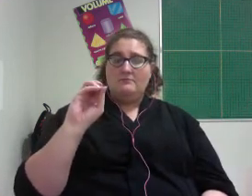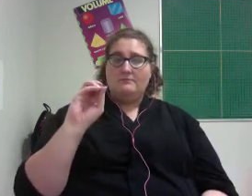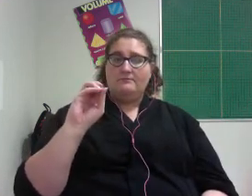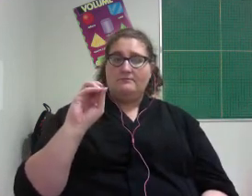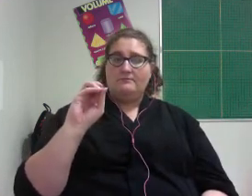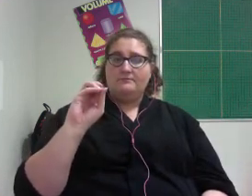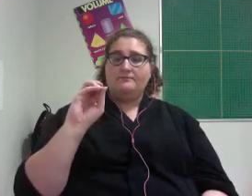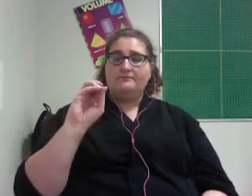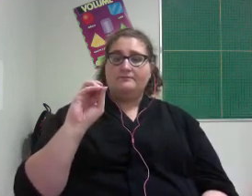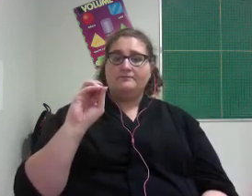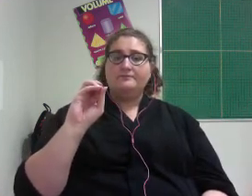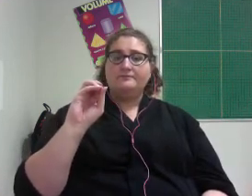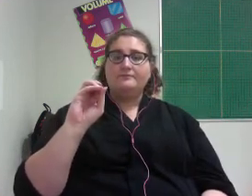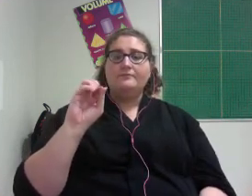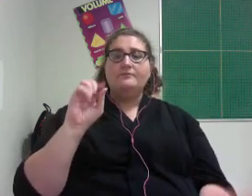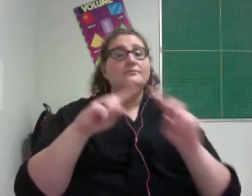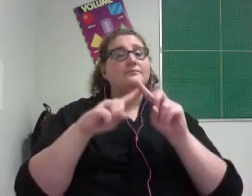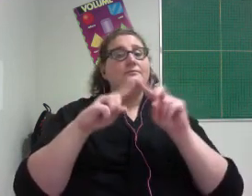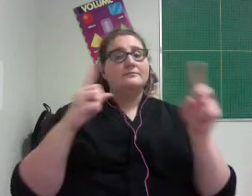than 90,